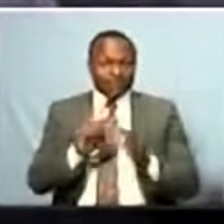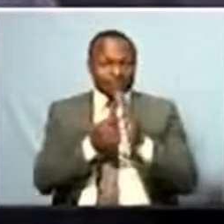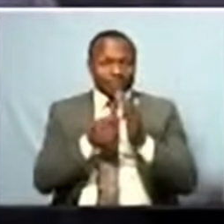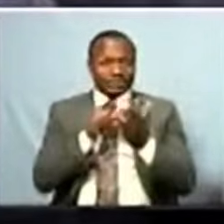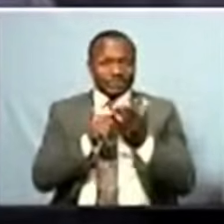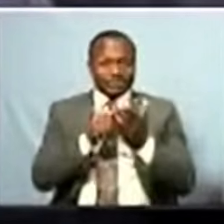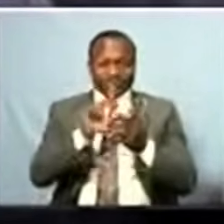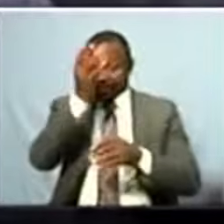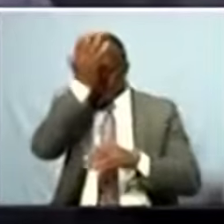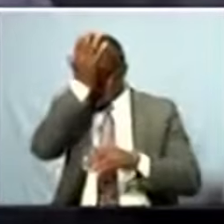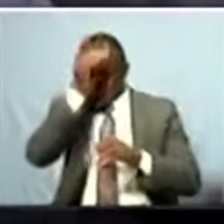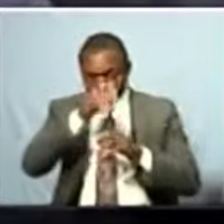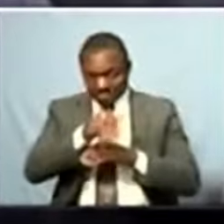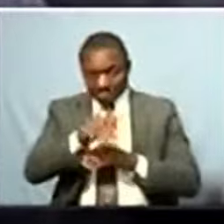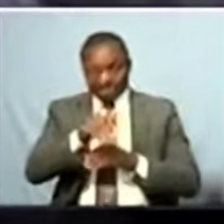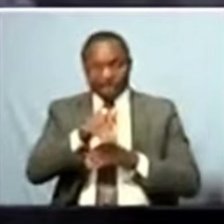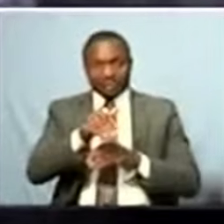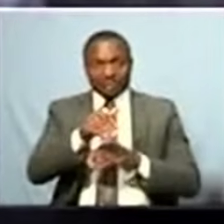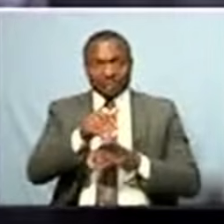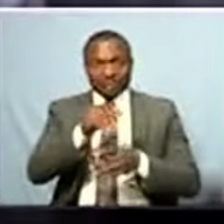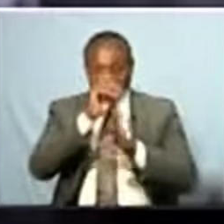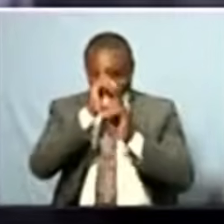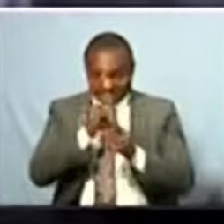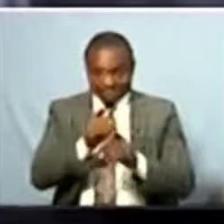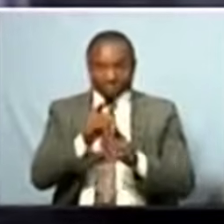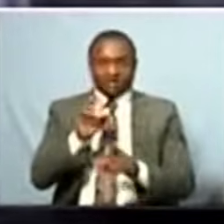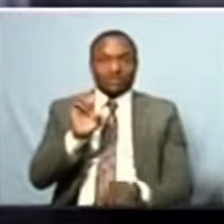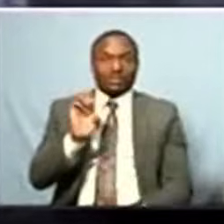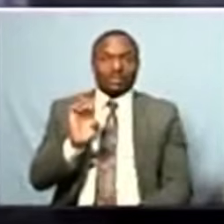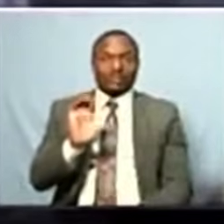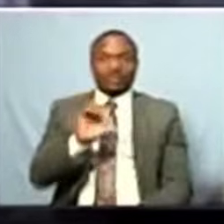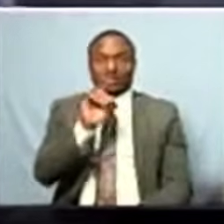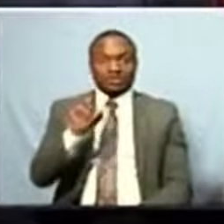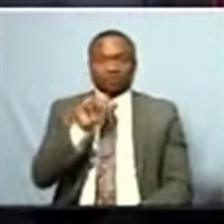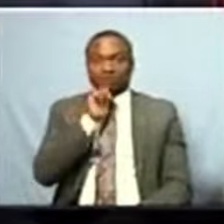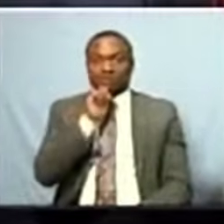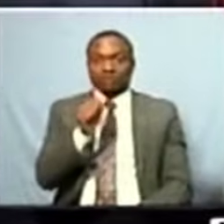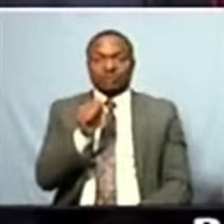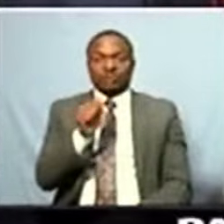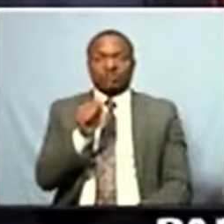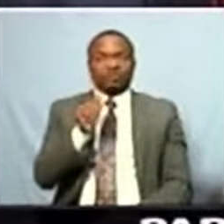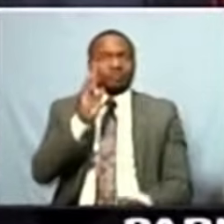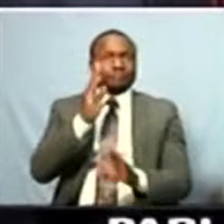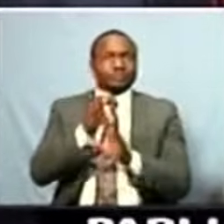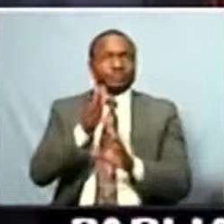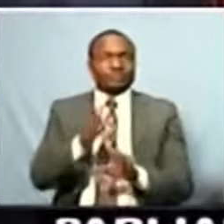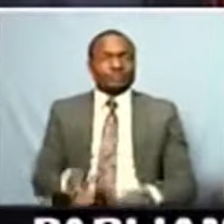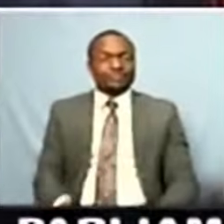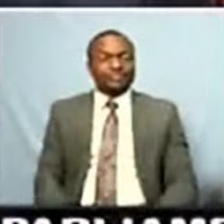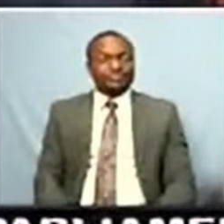of nomination is determined by the Electoral Commission of Zambia and is not fixed.